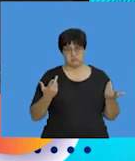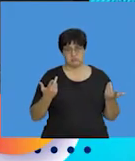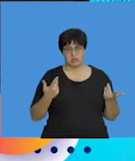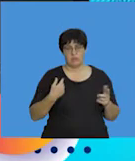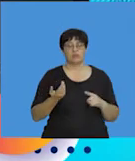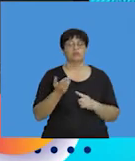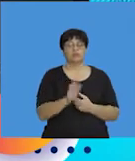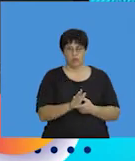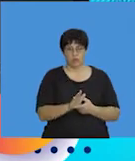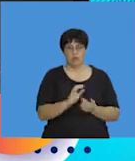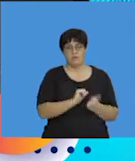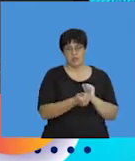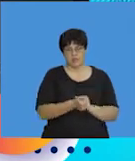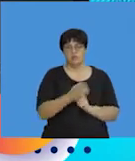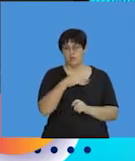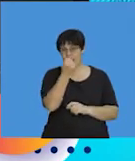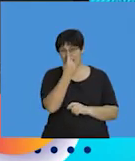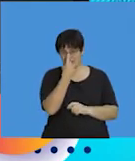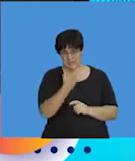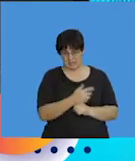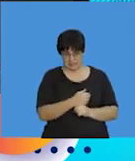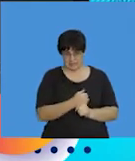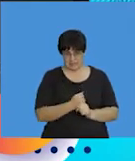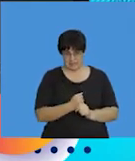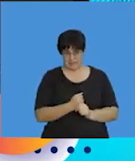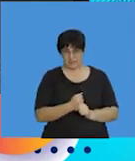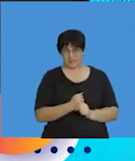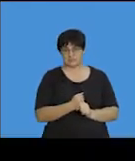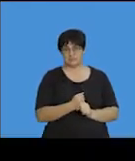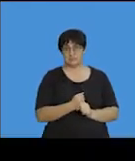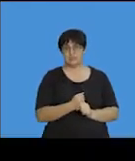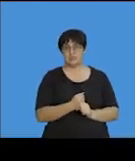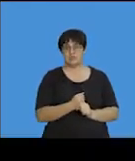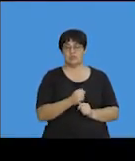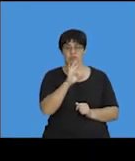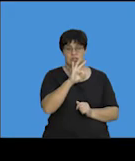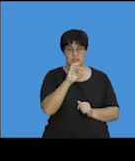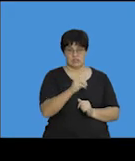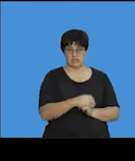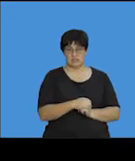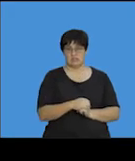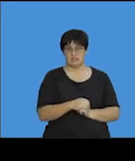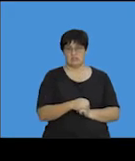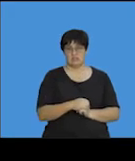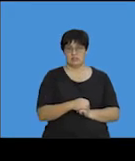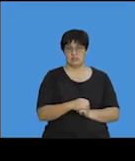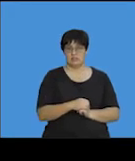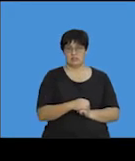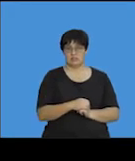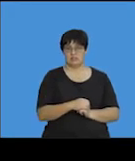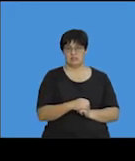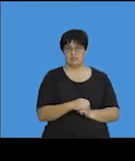okay? I'm just going to show you all the maths so we understand where I'm getting it from. 30, this